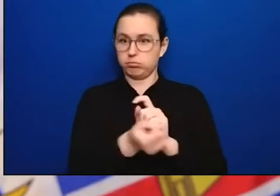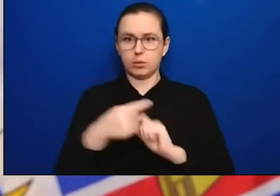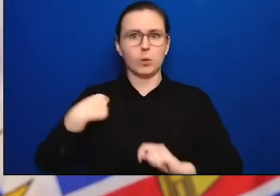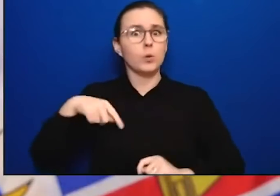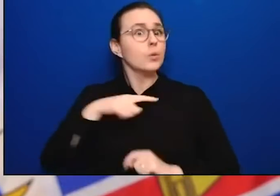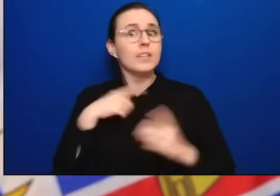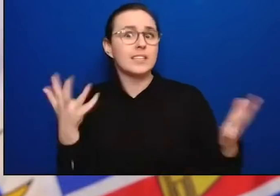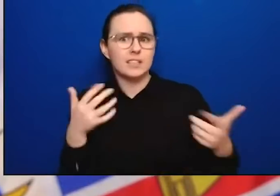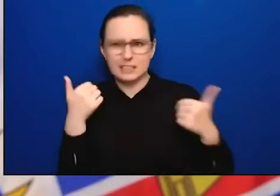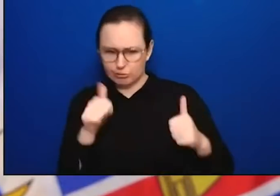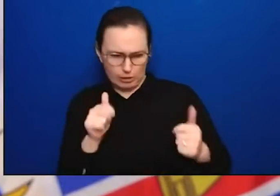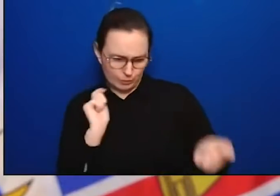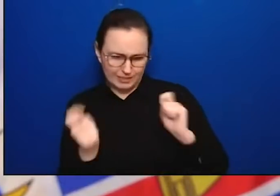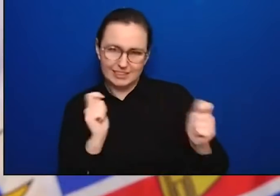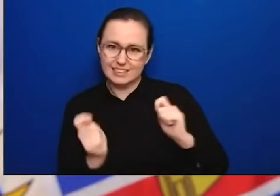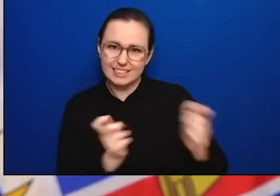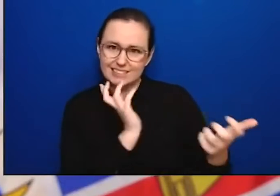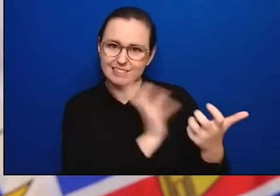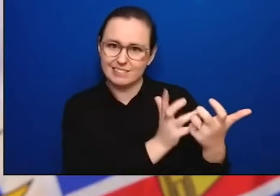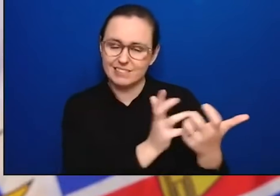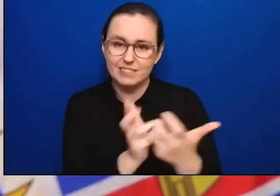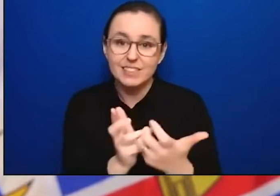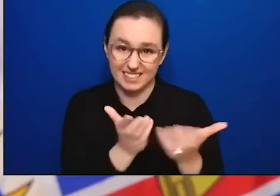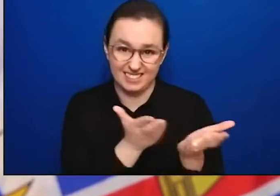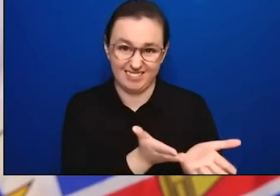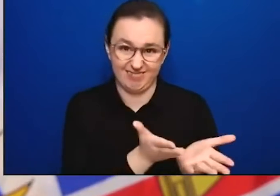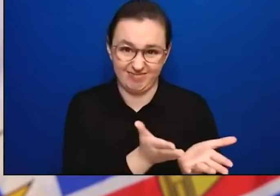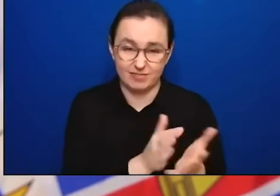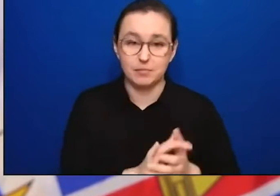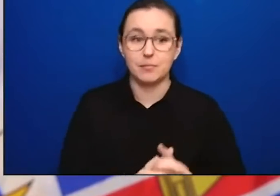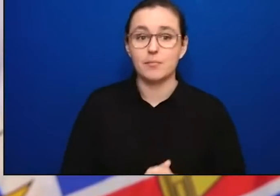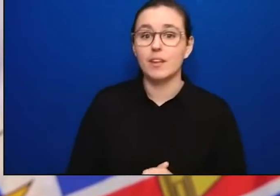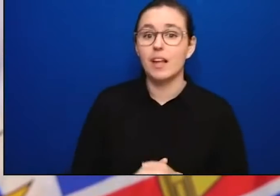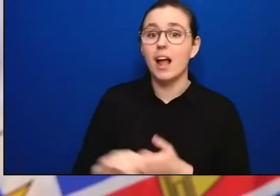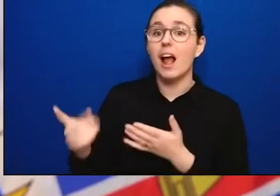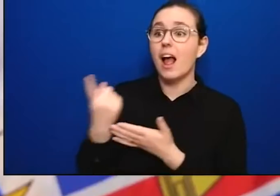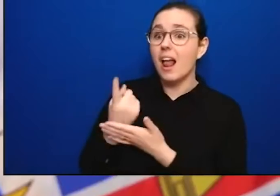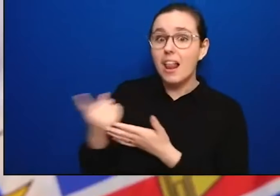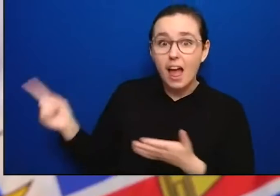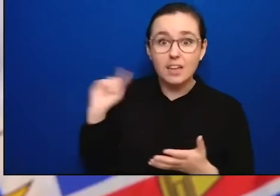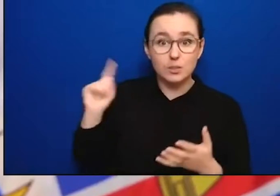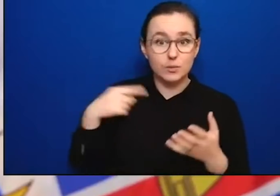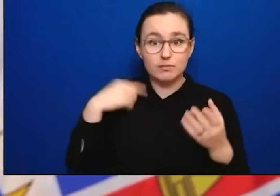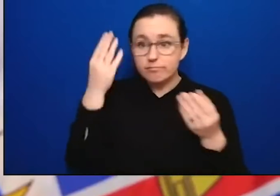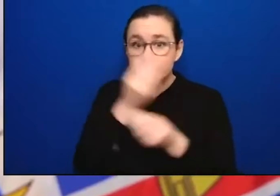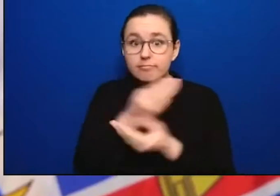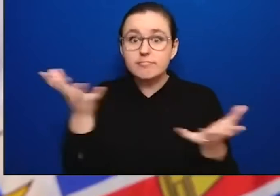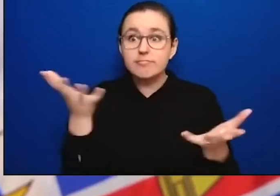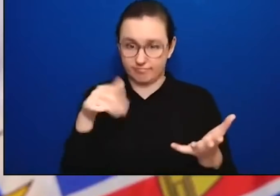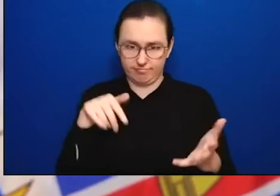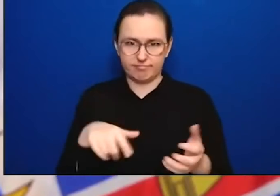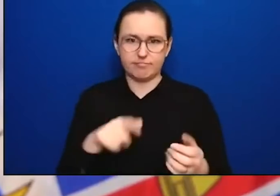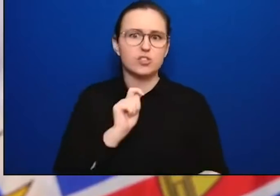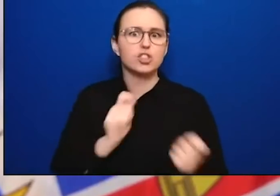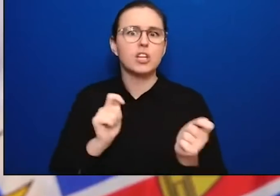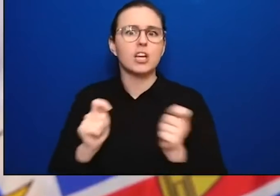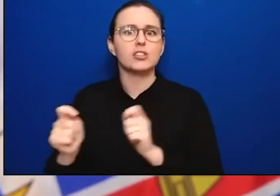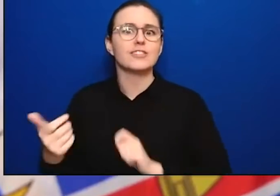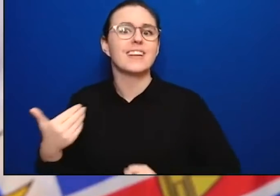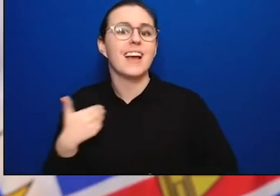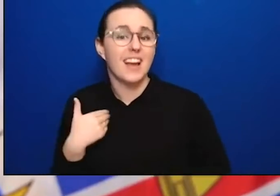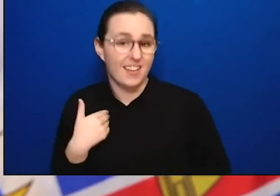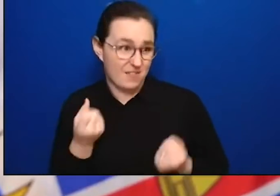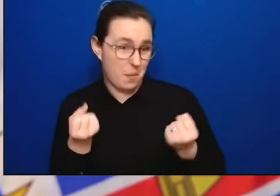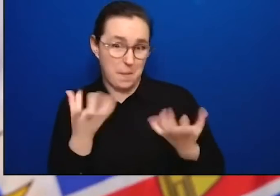and I've talked quite a bit about that in the last 2 weeks. Last week, we made many changes that I had indicated